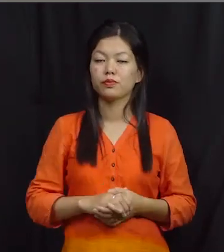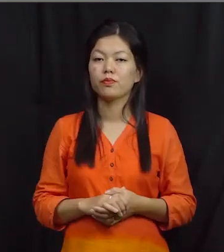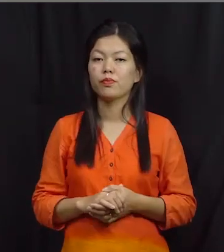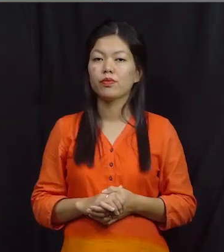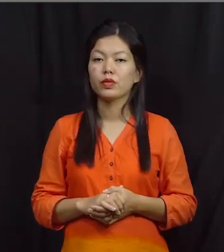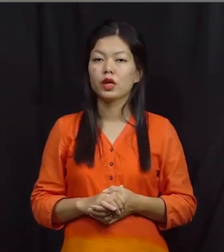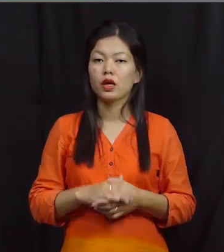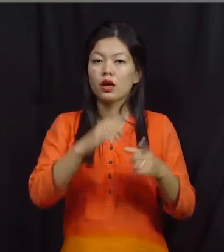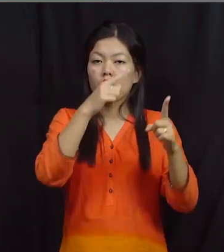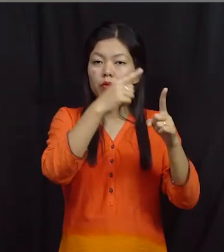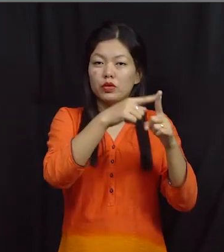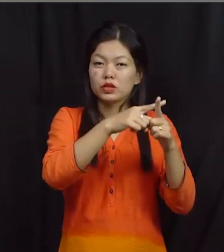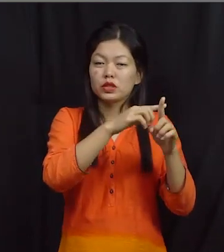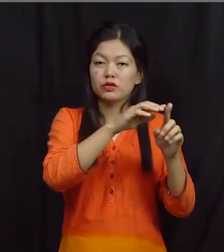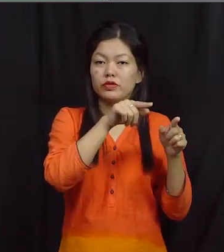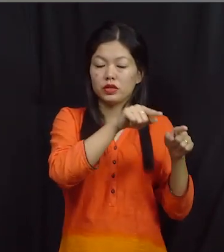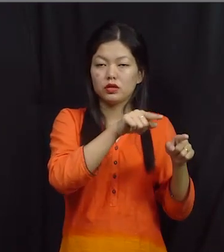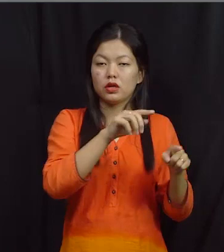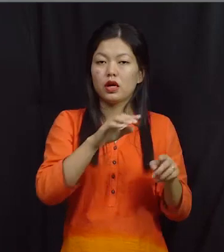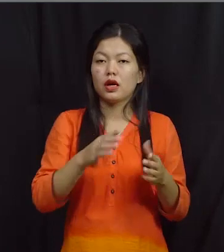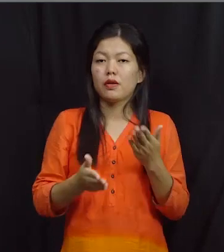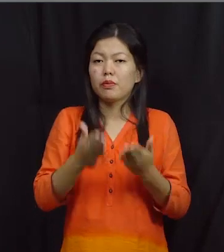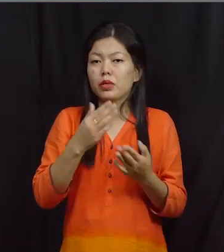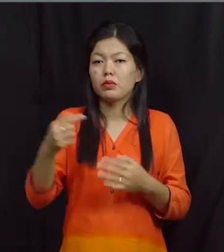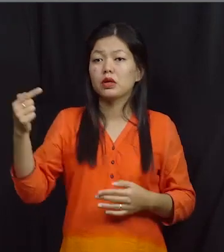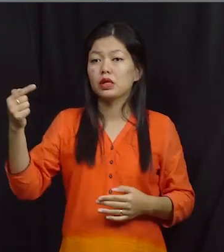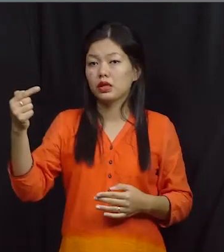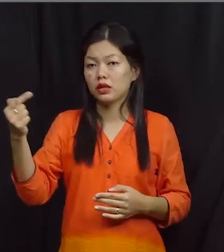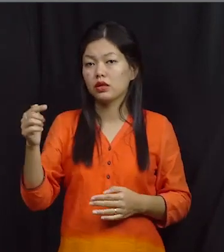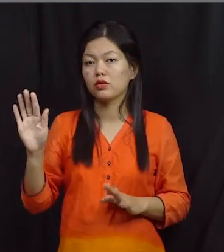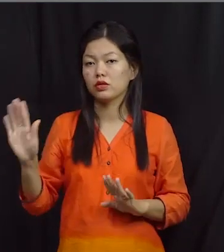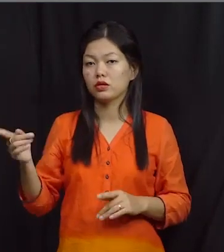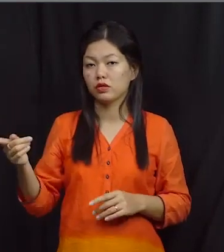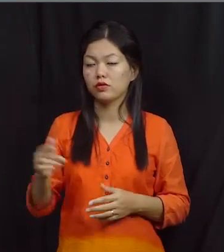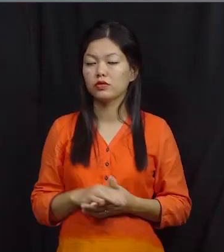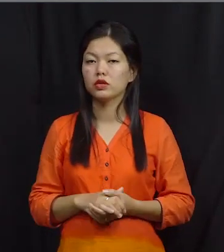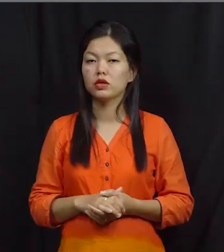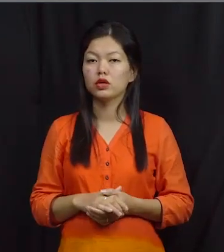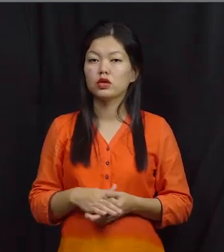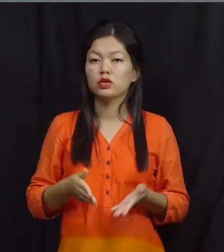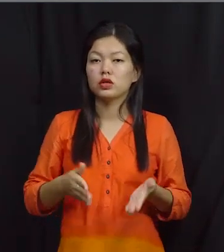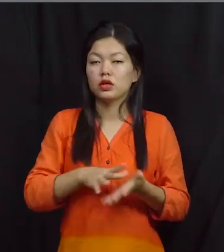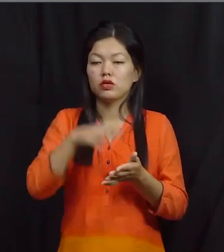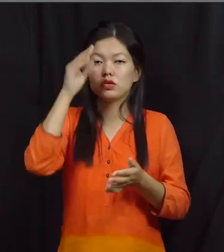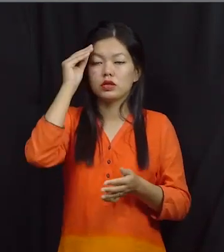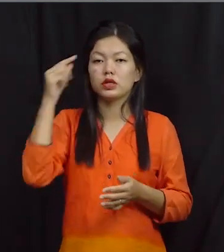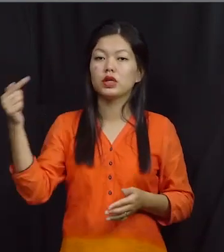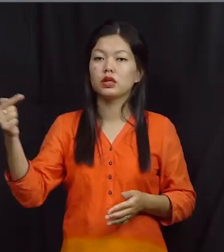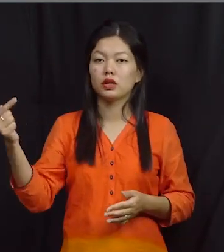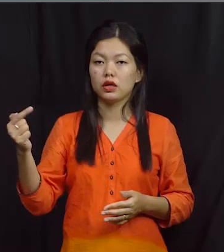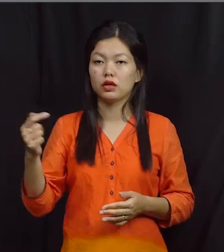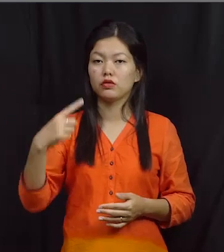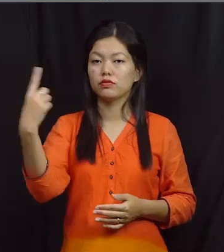from the positive things also, there might be some negative or disadvantages of individual aim.